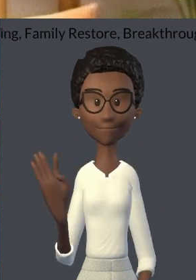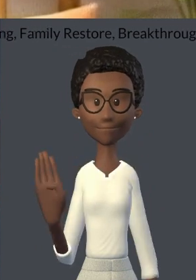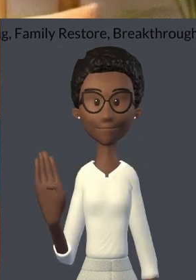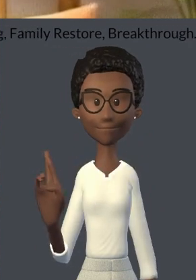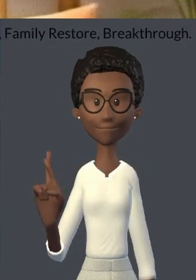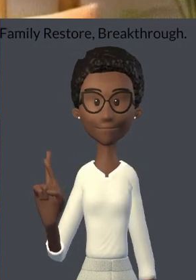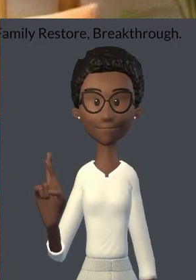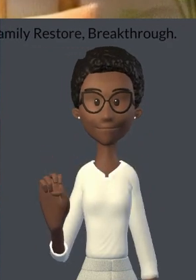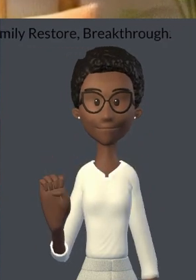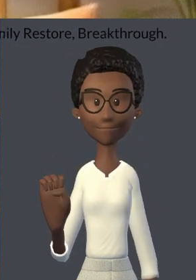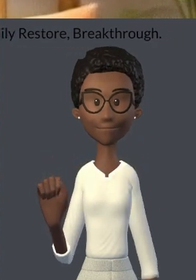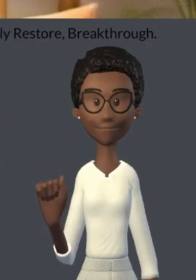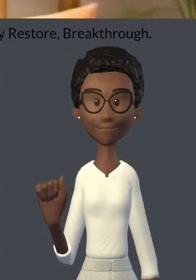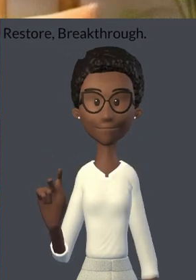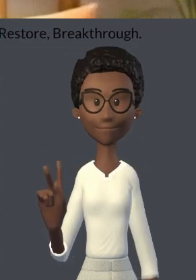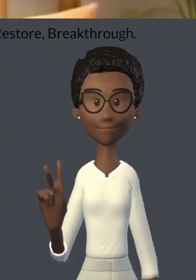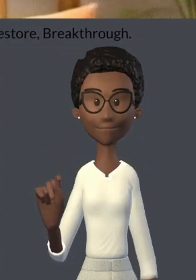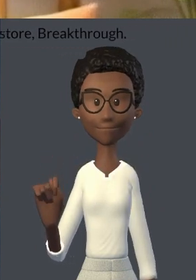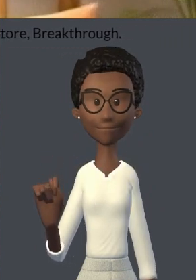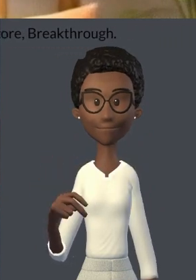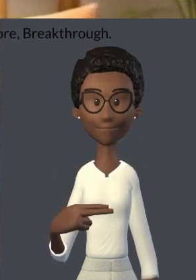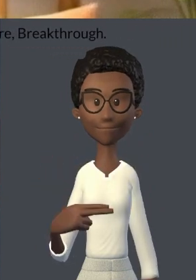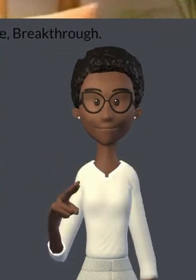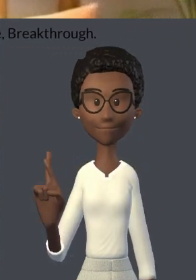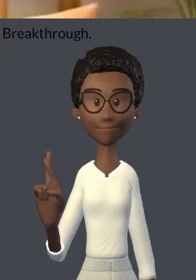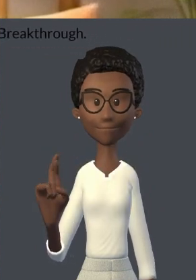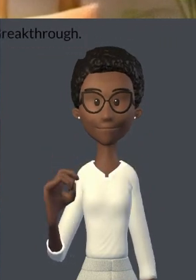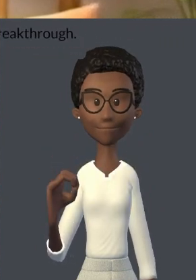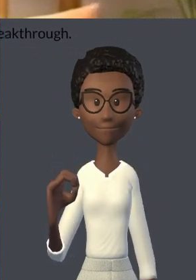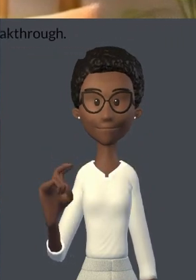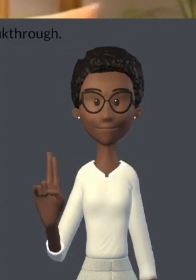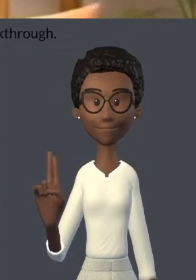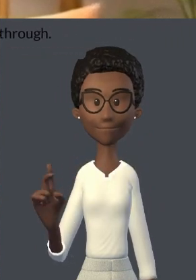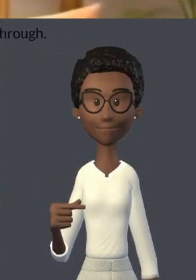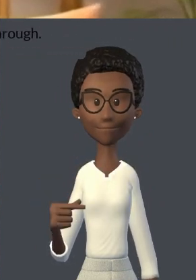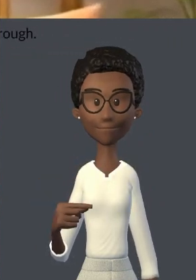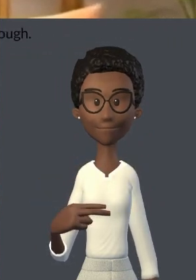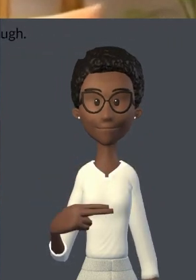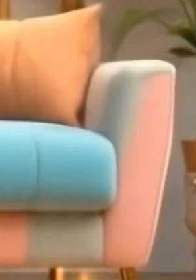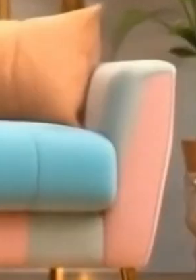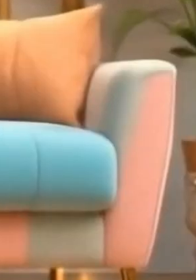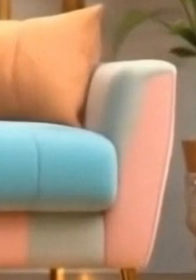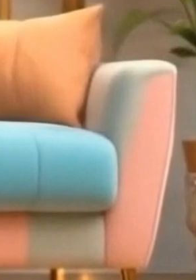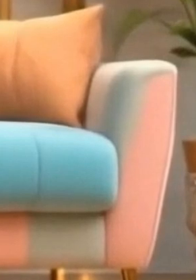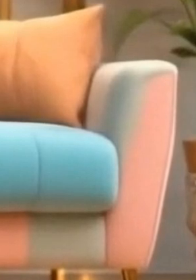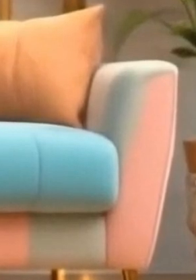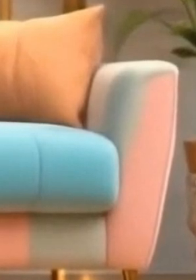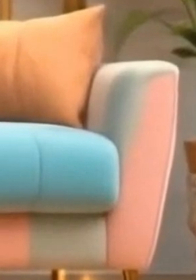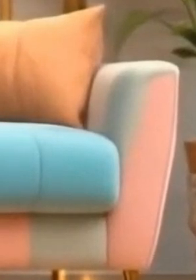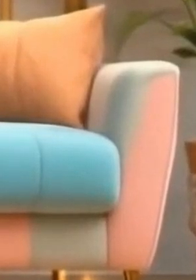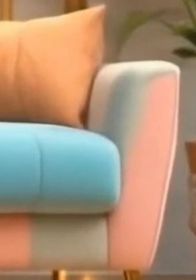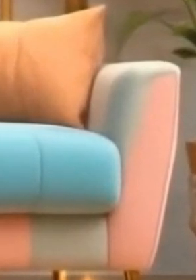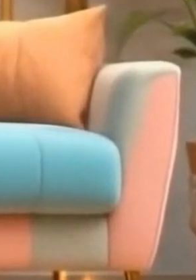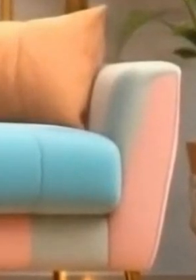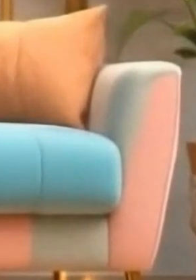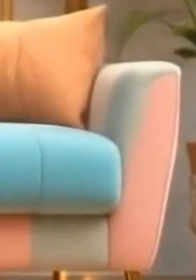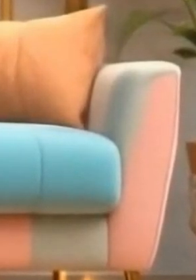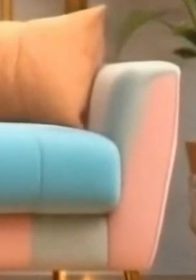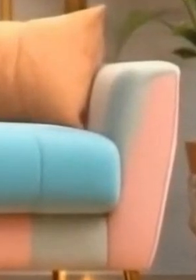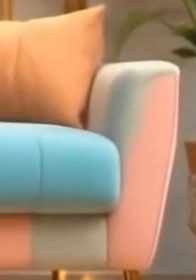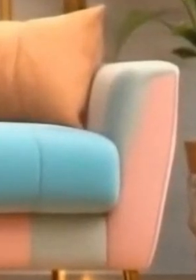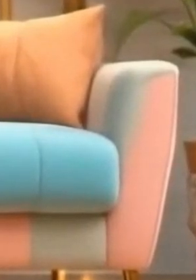you've waited. So don't despise the silence. Don't curse the delay. The promise is growing in the dark, and soon